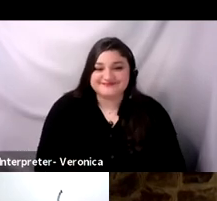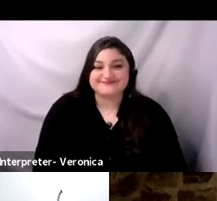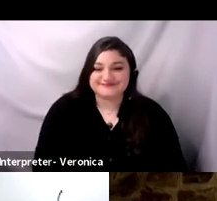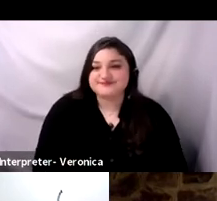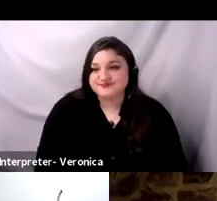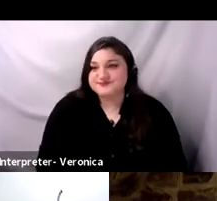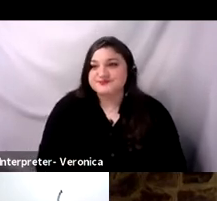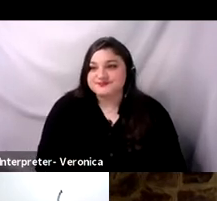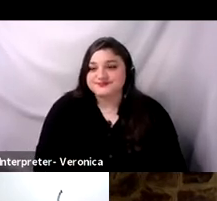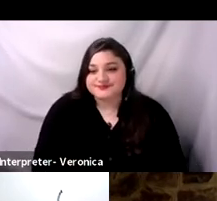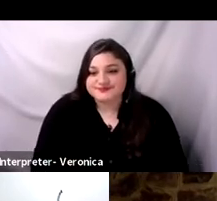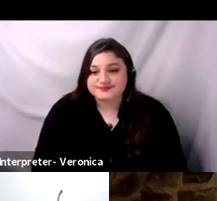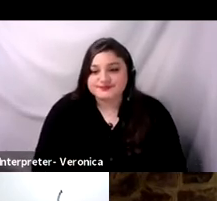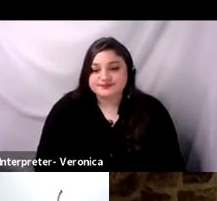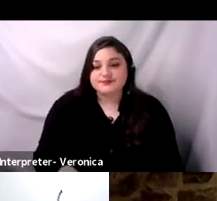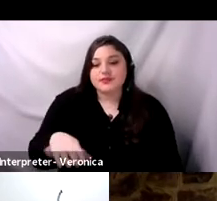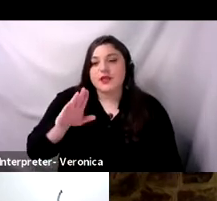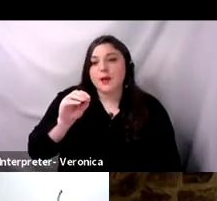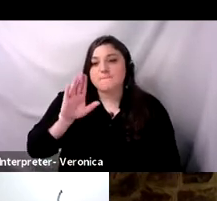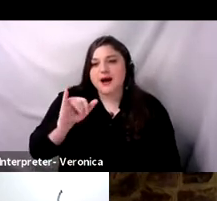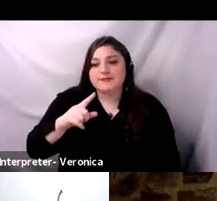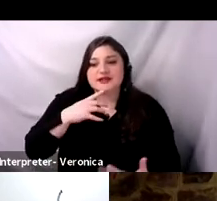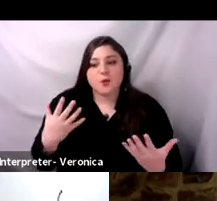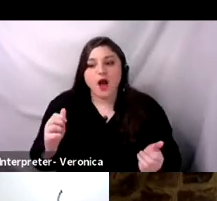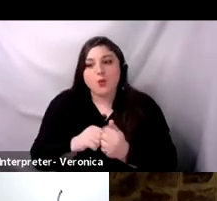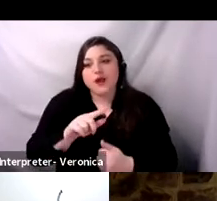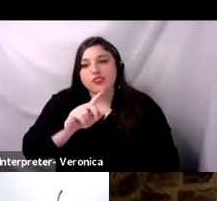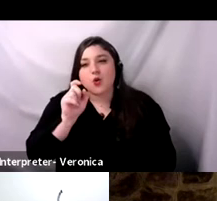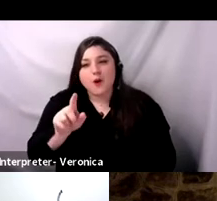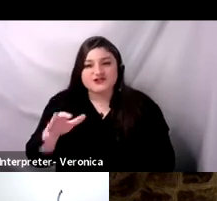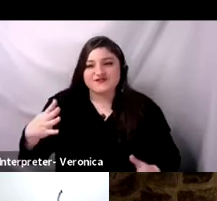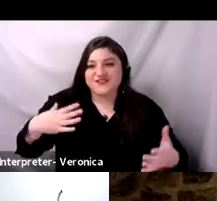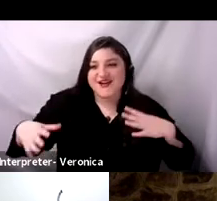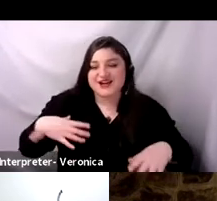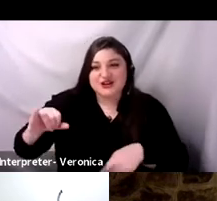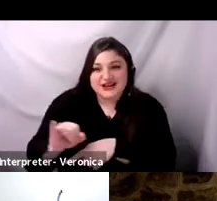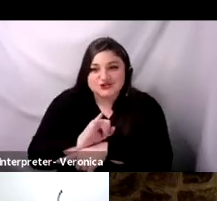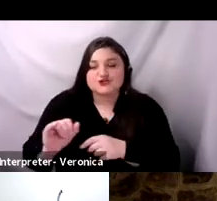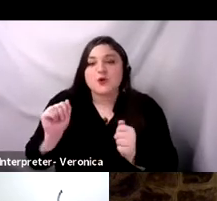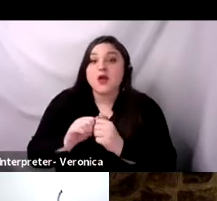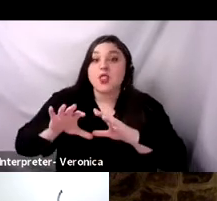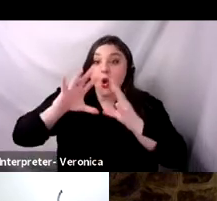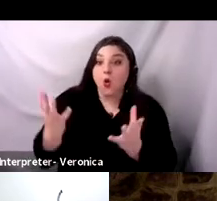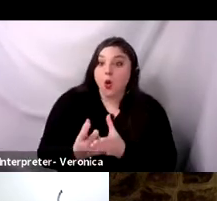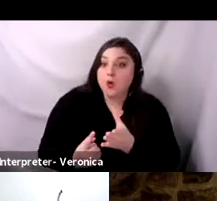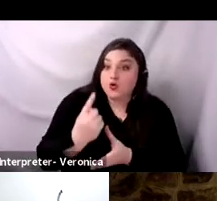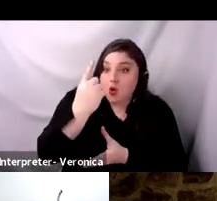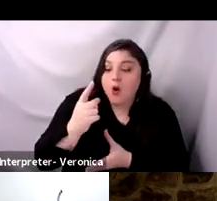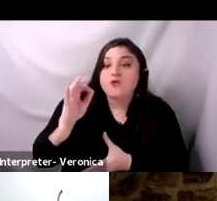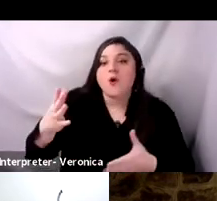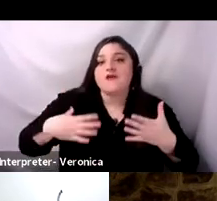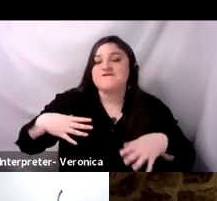Yeah, but the question is also, which fashion industry, right? Are we talking about the fashion industry in the global north or the fashion industry in the global